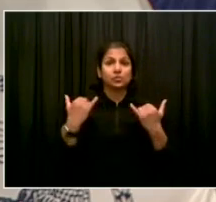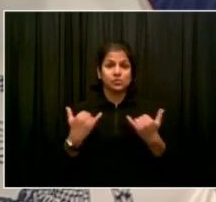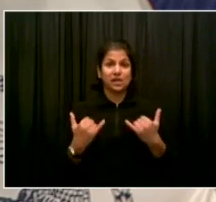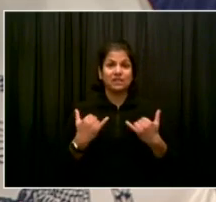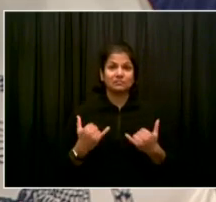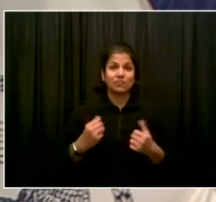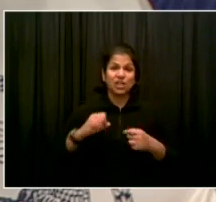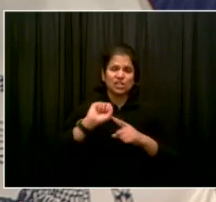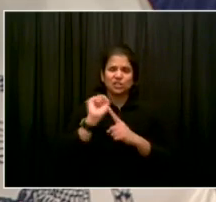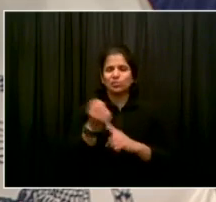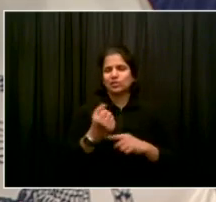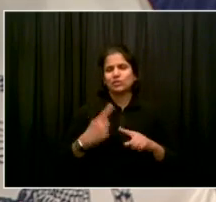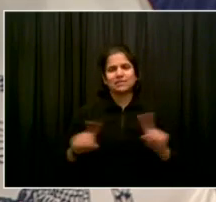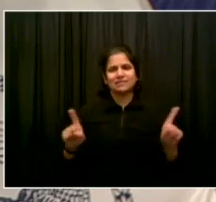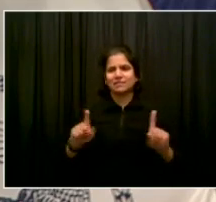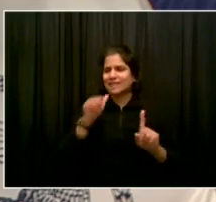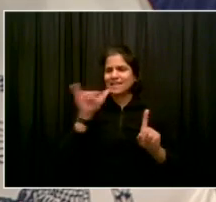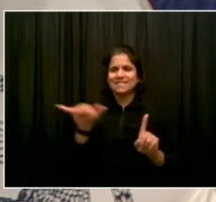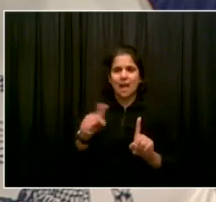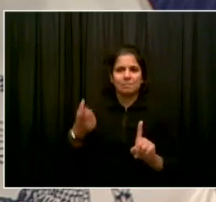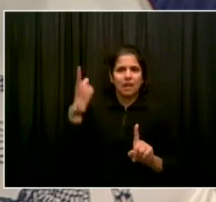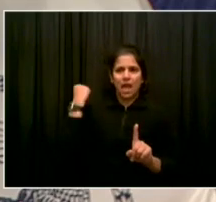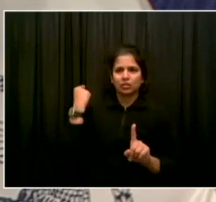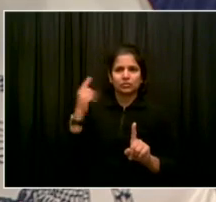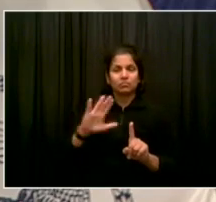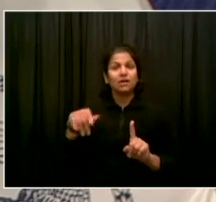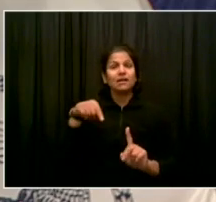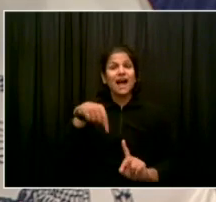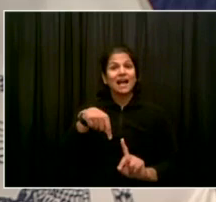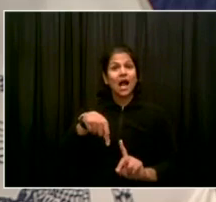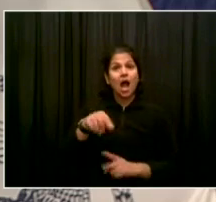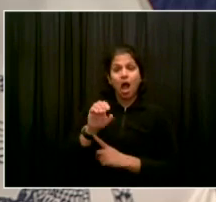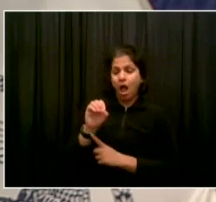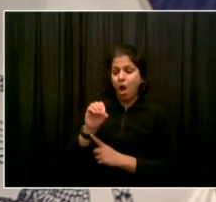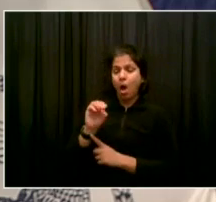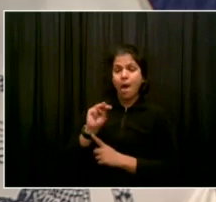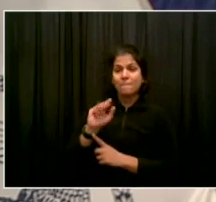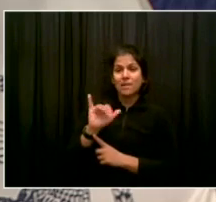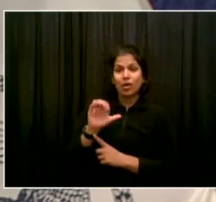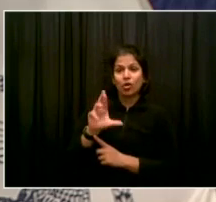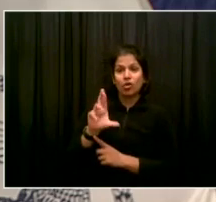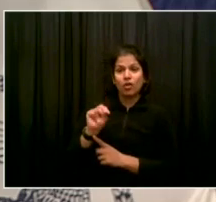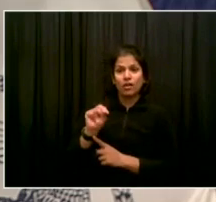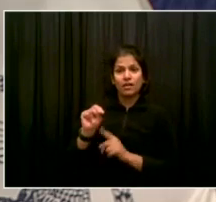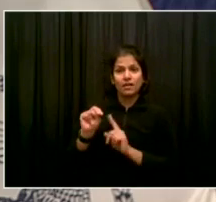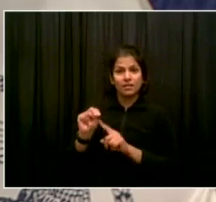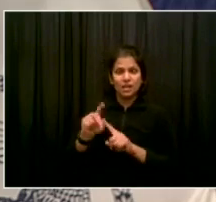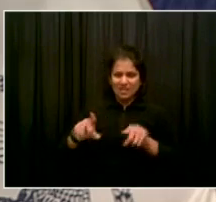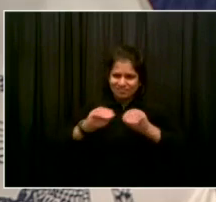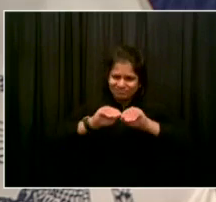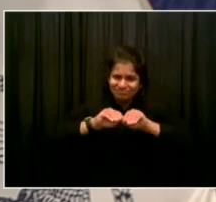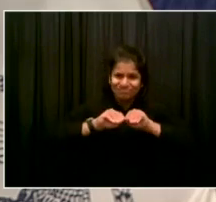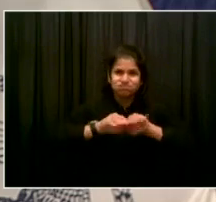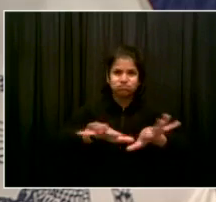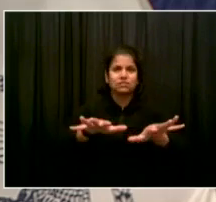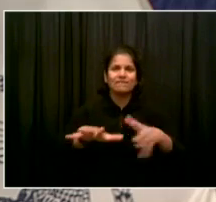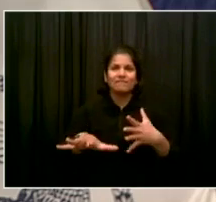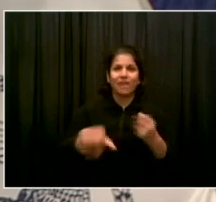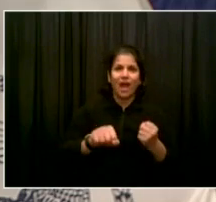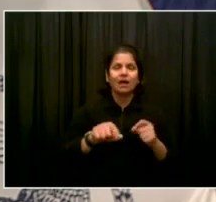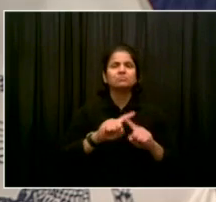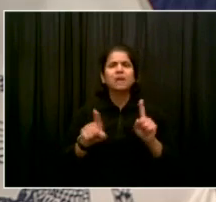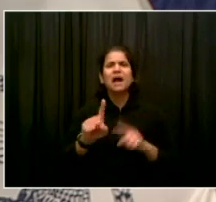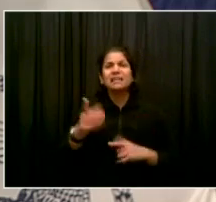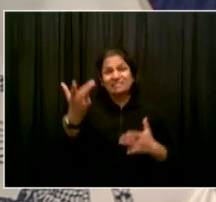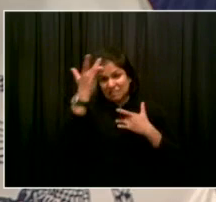Omicron, intense surge, but less impact. And we also believe it'll be for a brief period of time. So that does